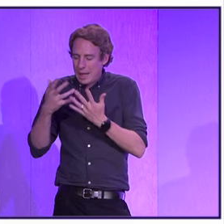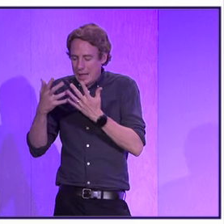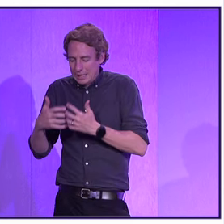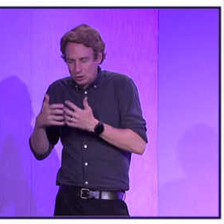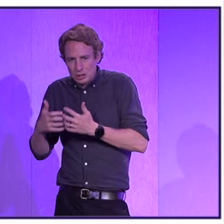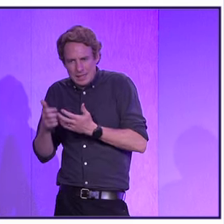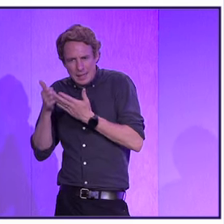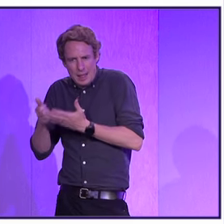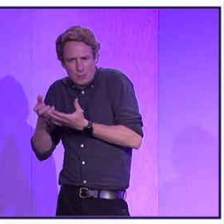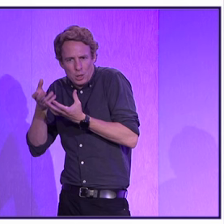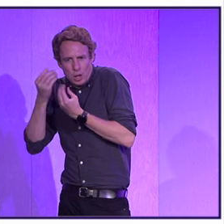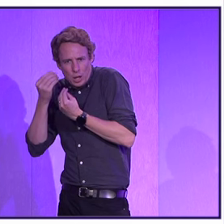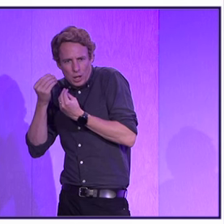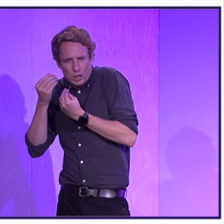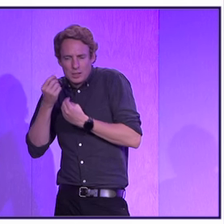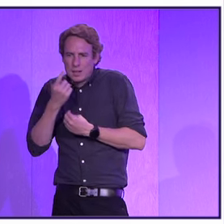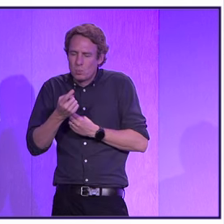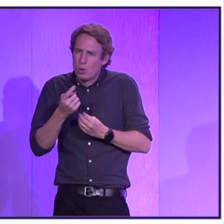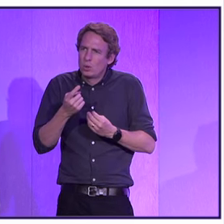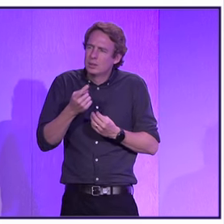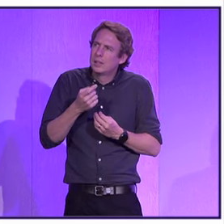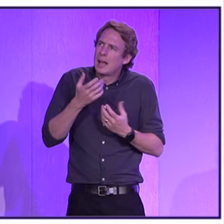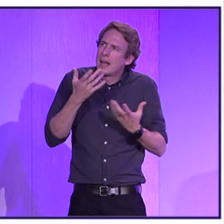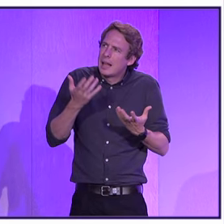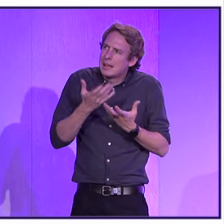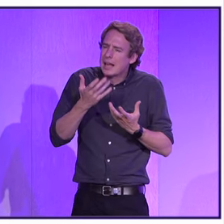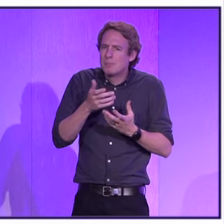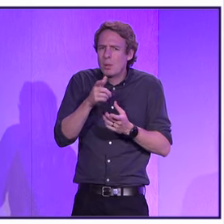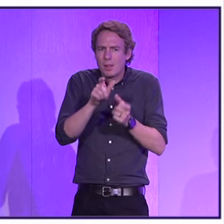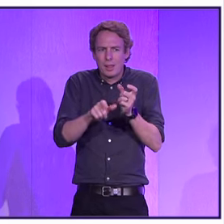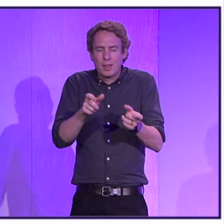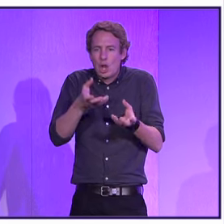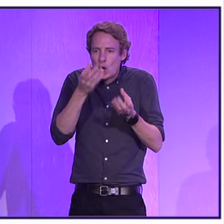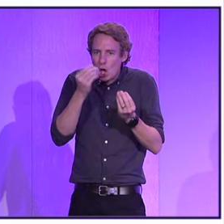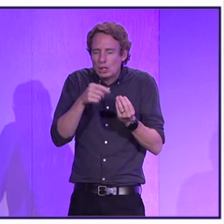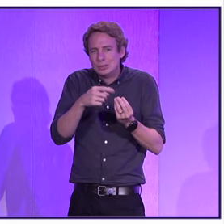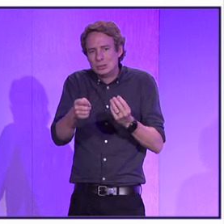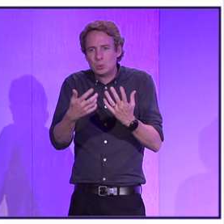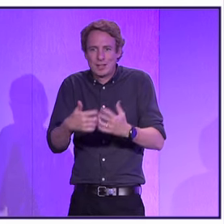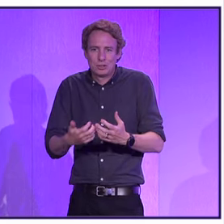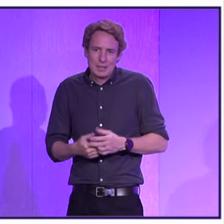engineers to learn and the other one's about enabling learners to engineer, kind of.